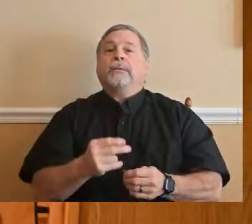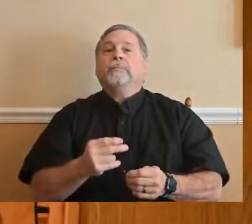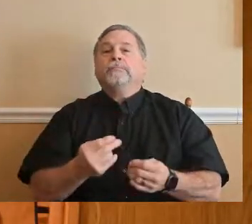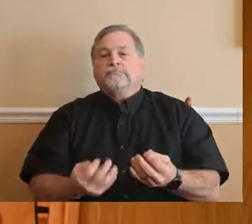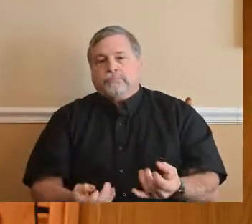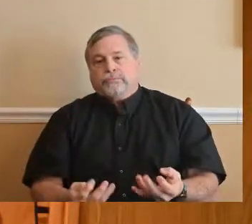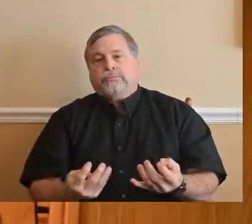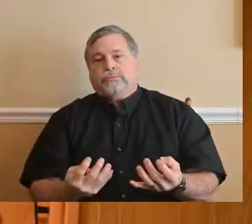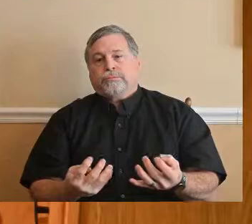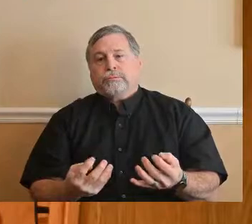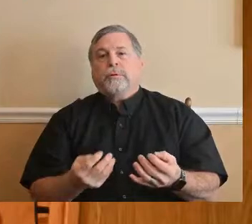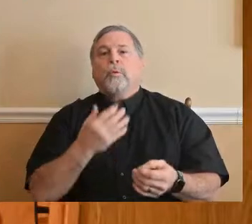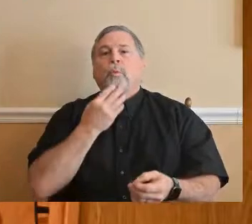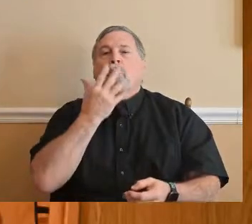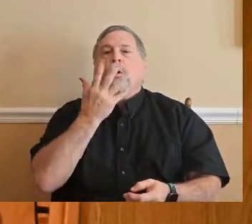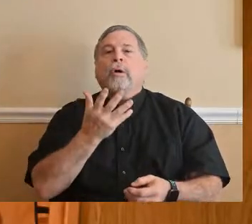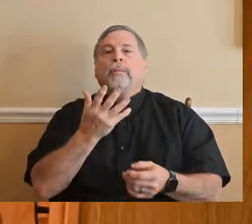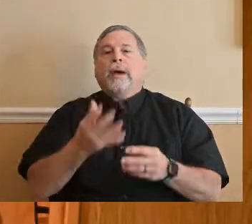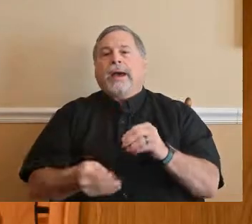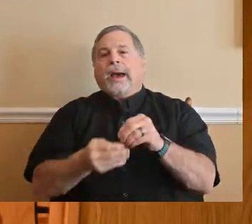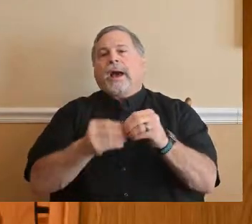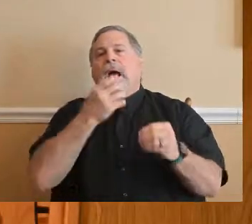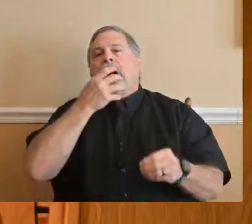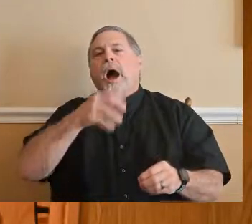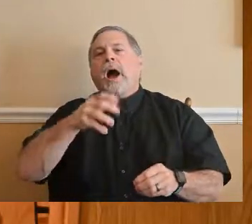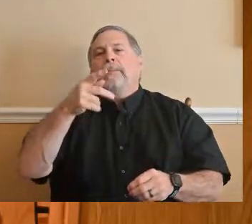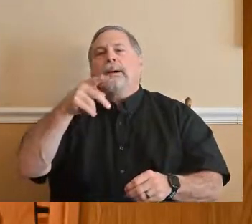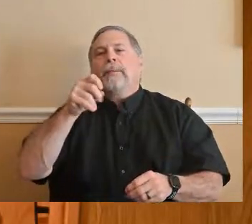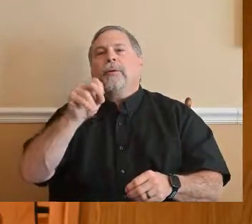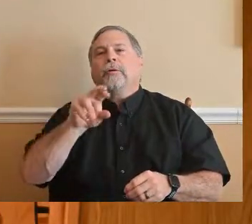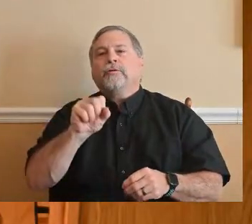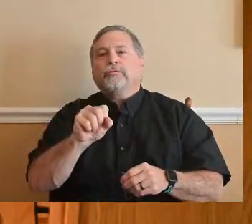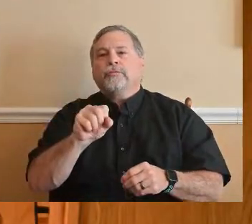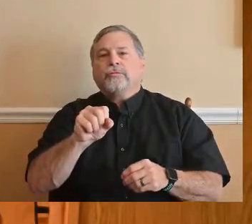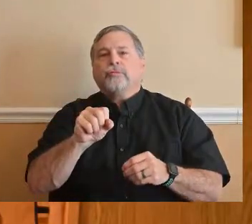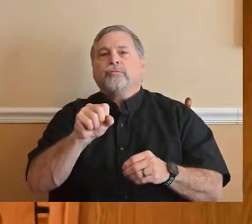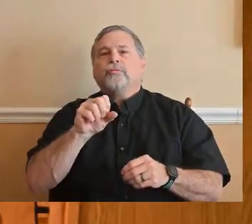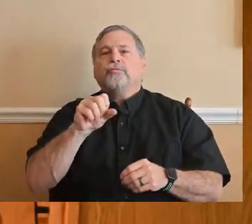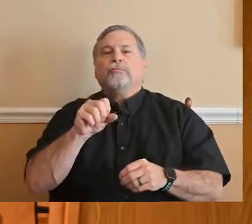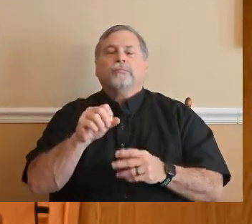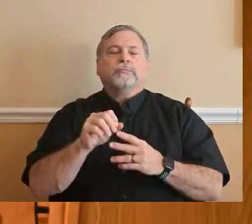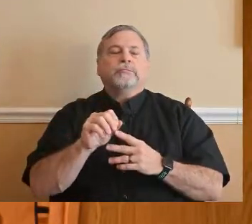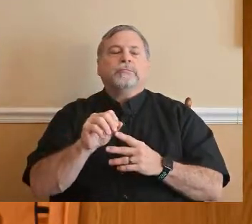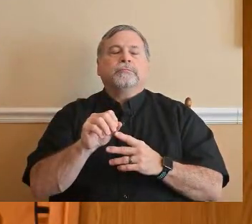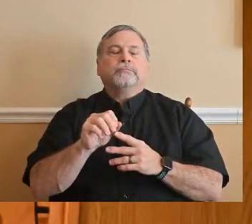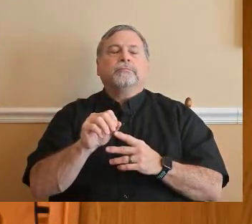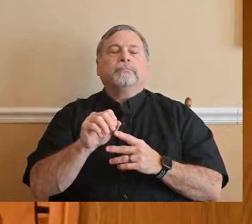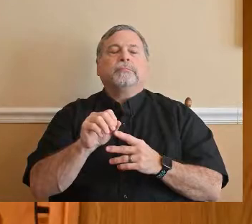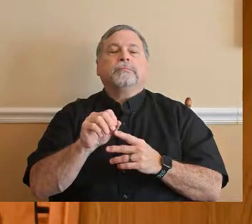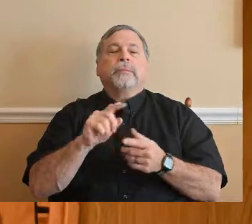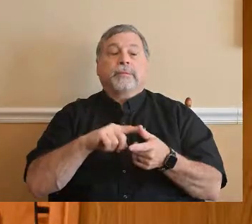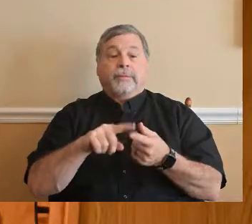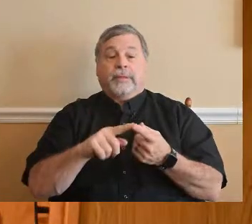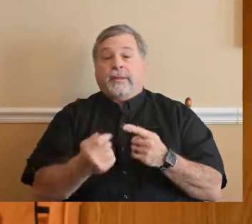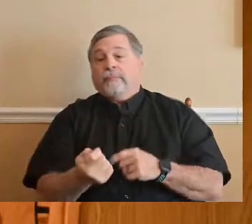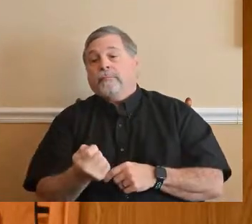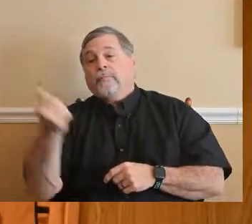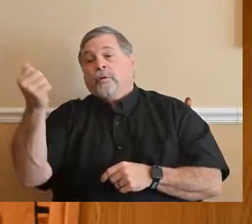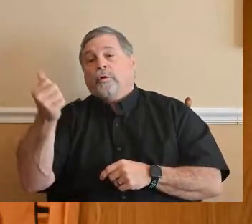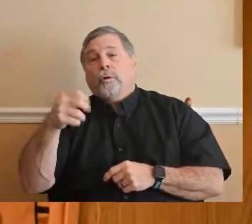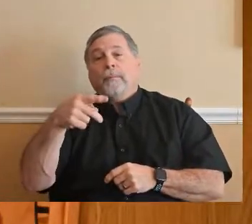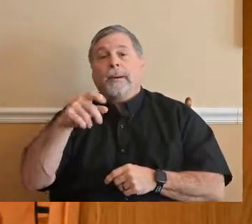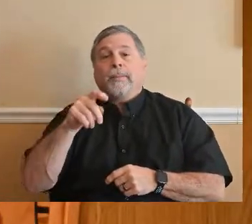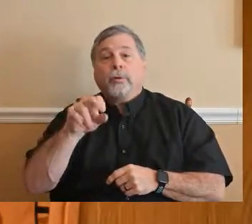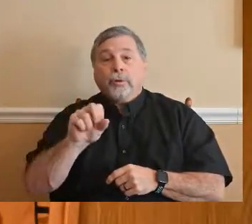throw in a couple of hot peppers to season the oil. Once I've done that, I'll take the peppers